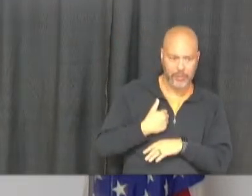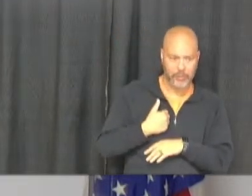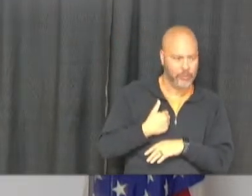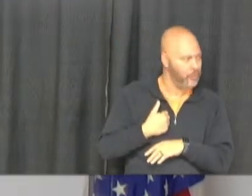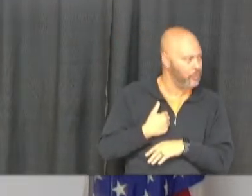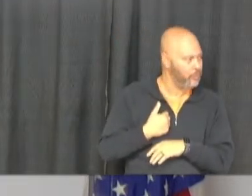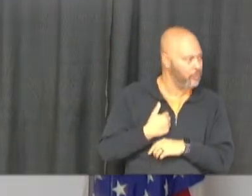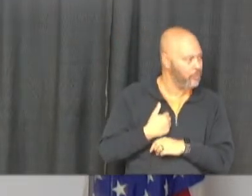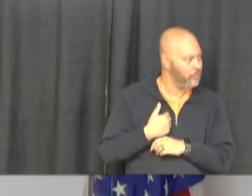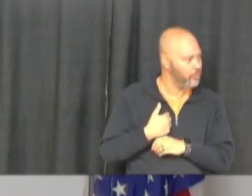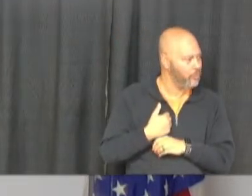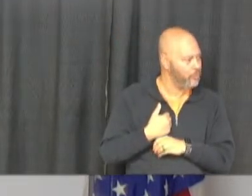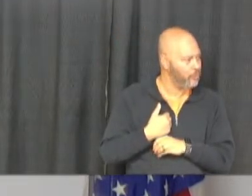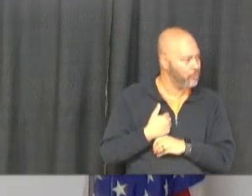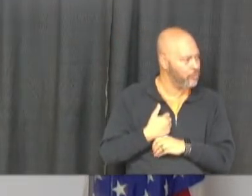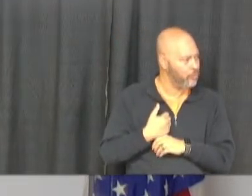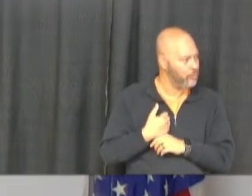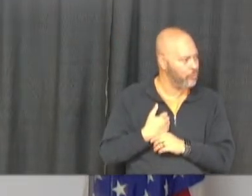Okay.